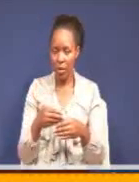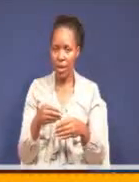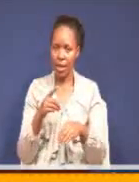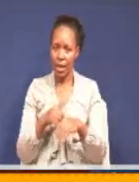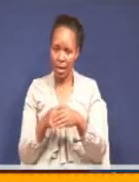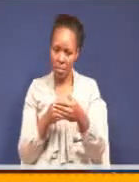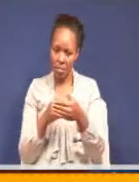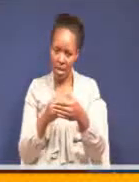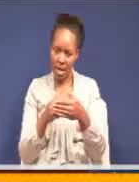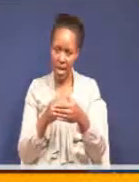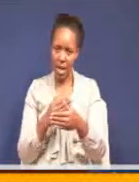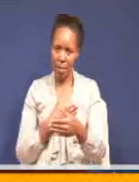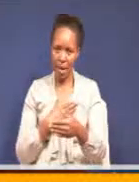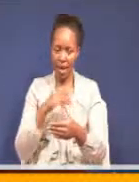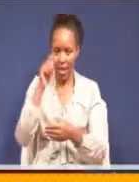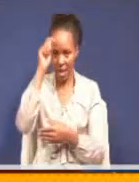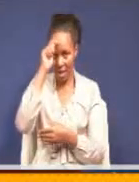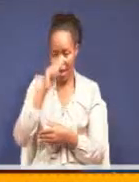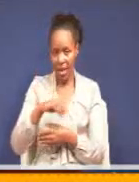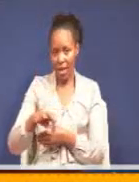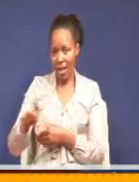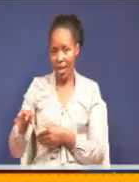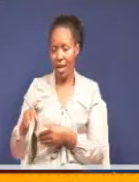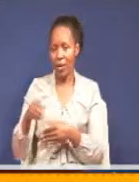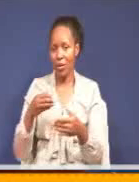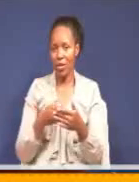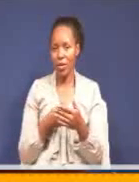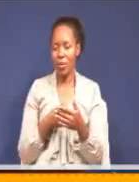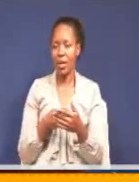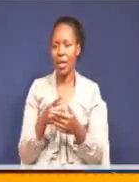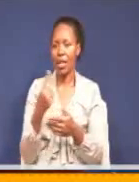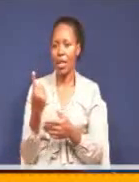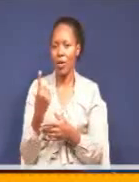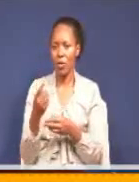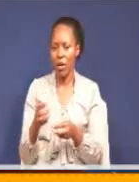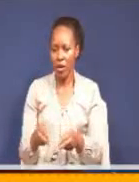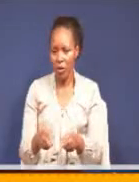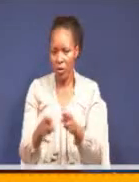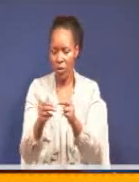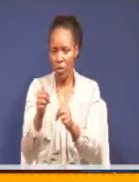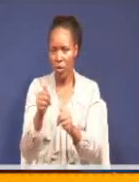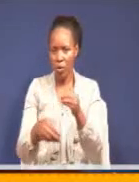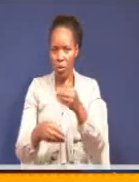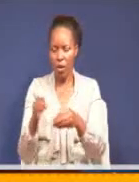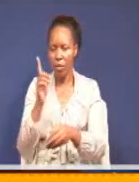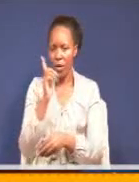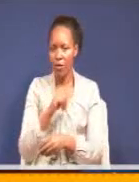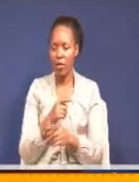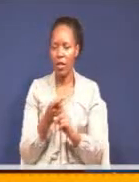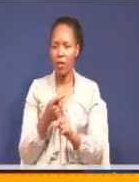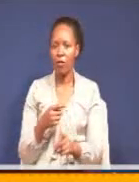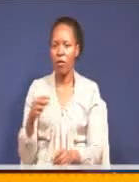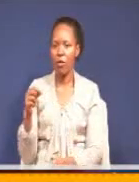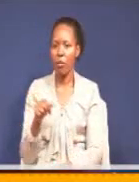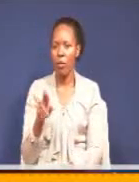that road ends there. The only road which has been, which has Tharaka constituency has seen, is the road from Gatunga to